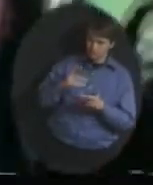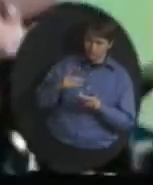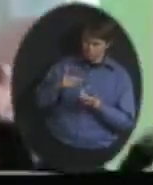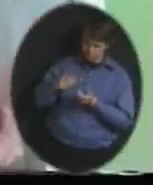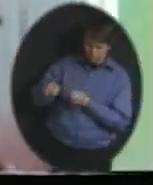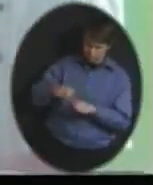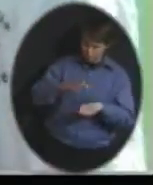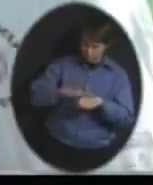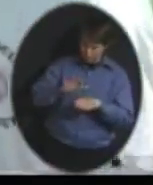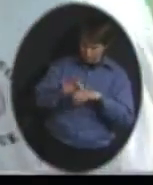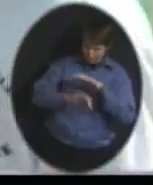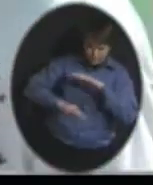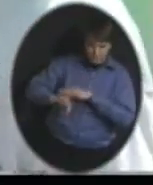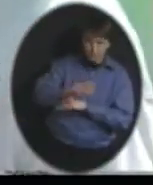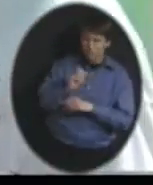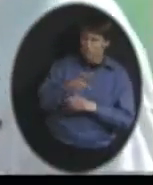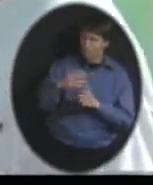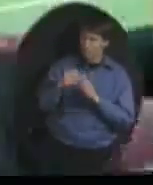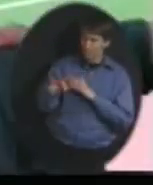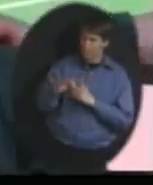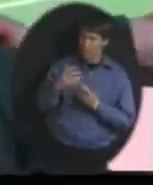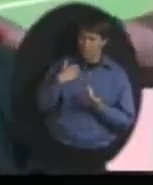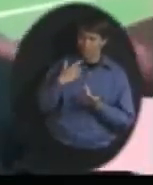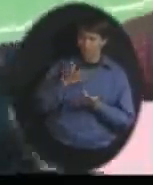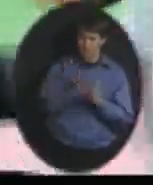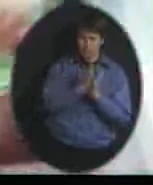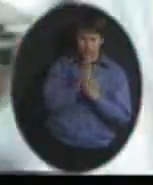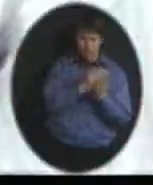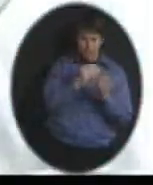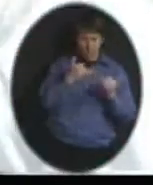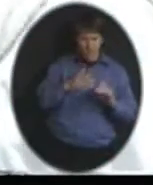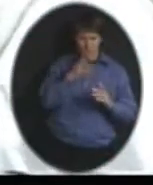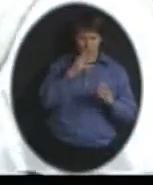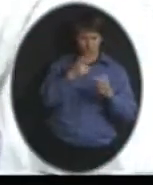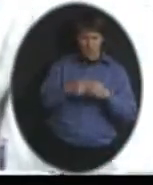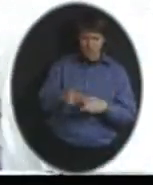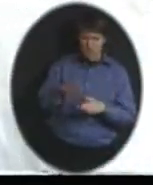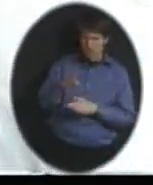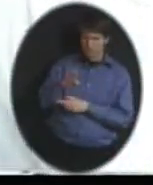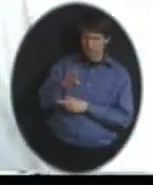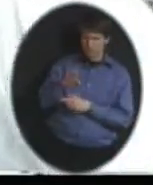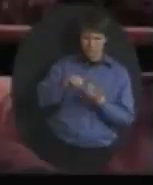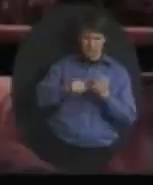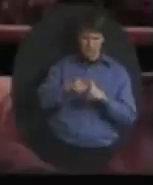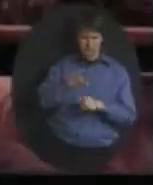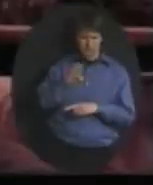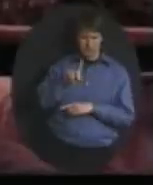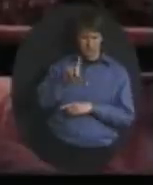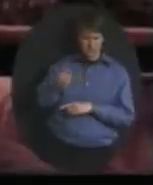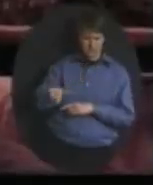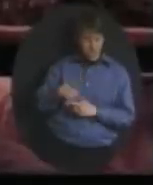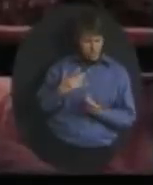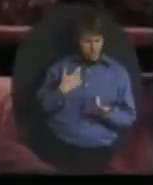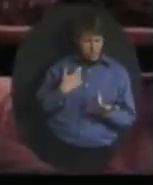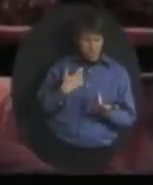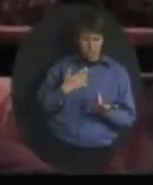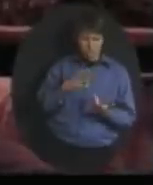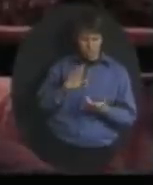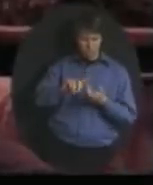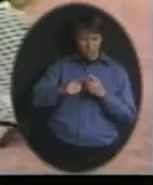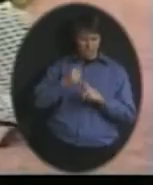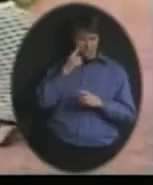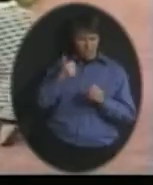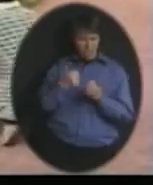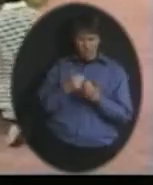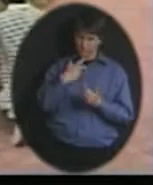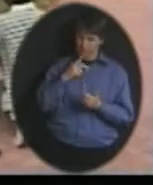figured, let's ask some of the players to come out, and we'll just call them buddies. They can be their buddy for the game. And that really took